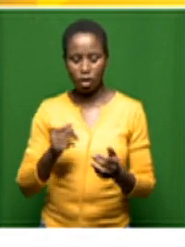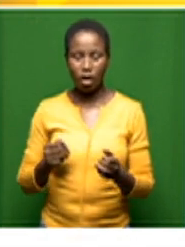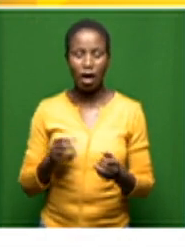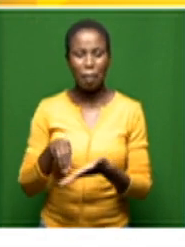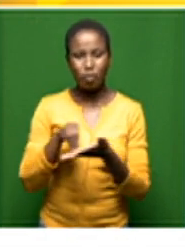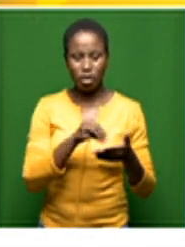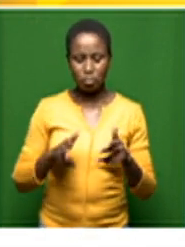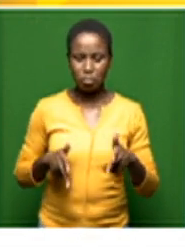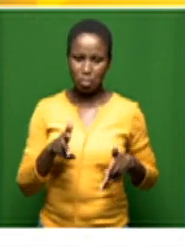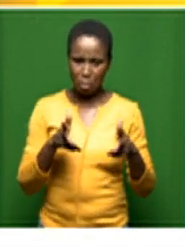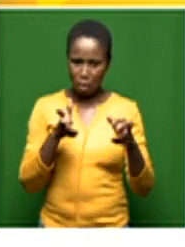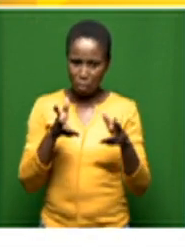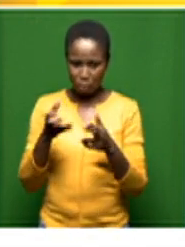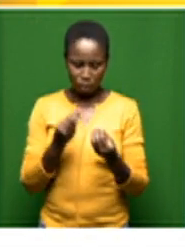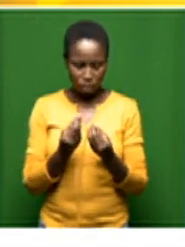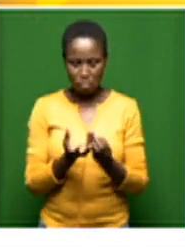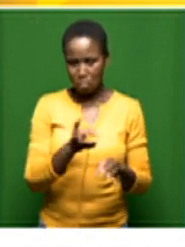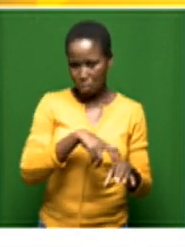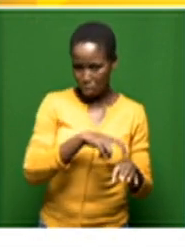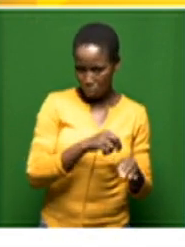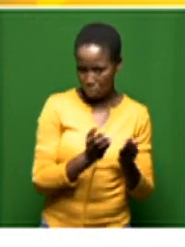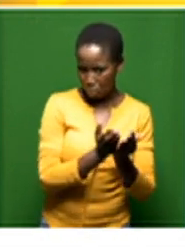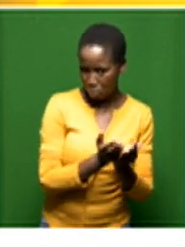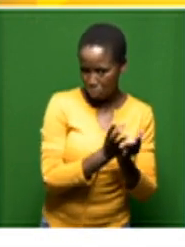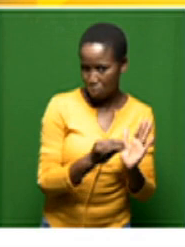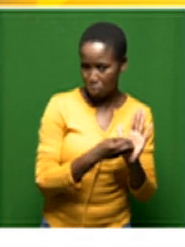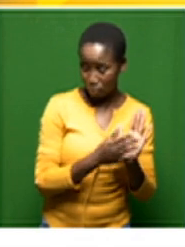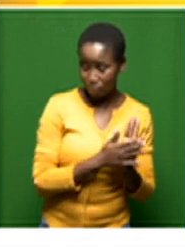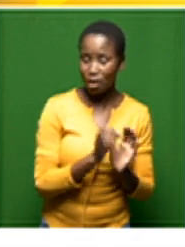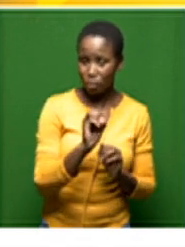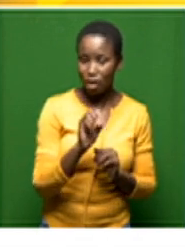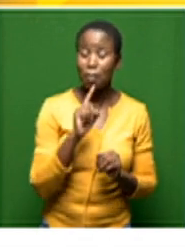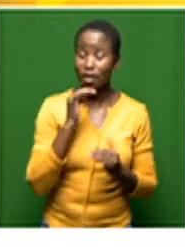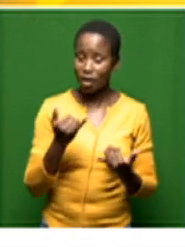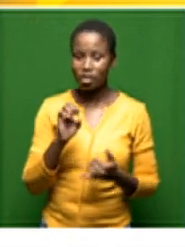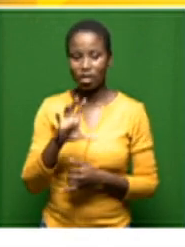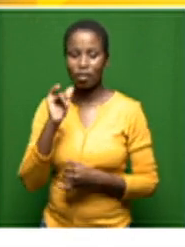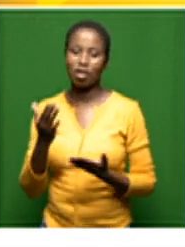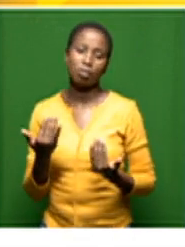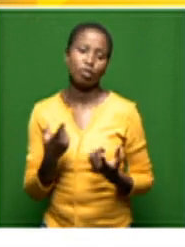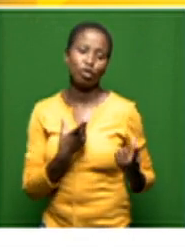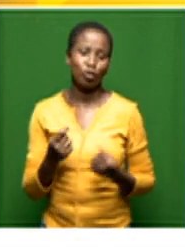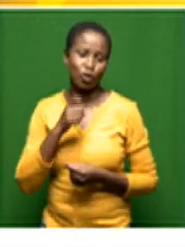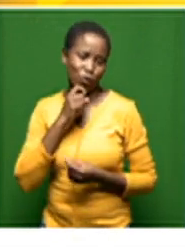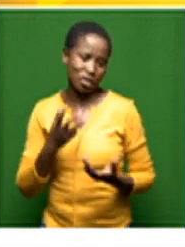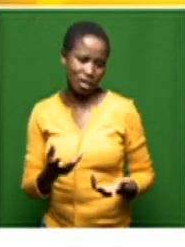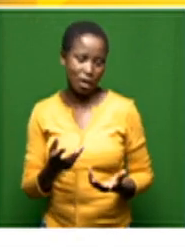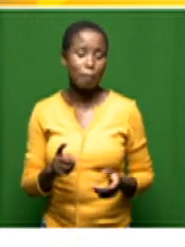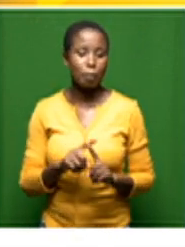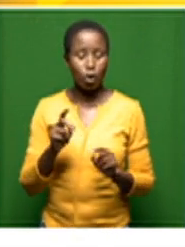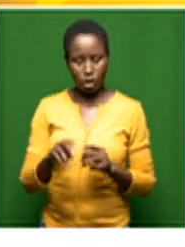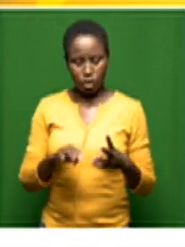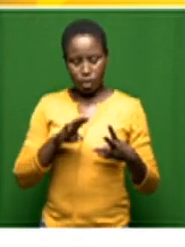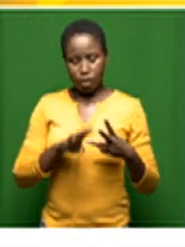therefore, that's the kind of expertise you expect South Africa to use in that circumstances, but also the